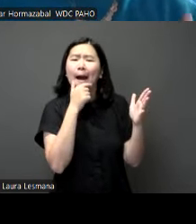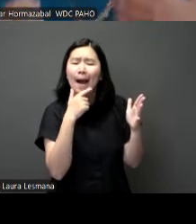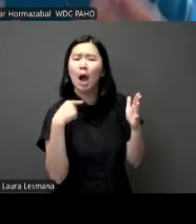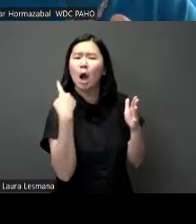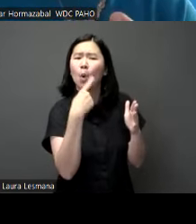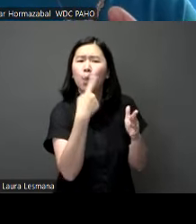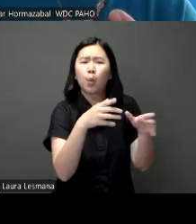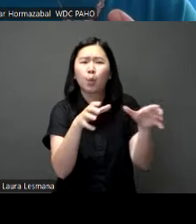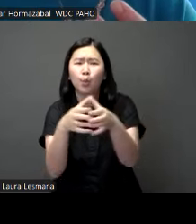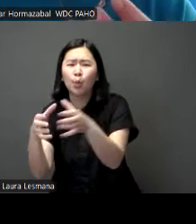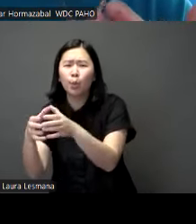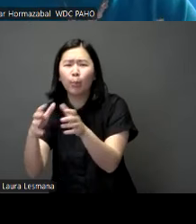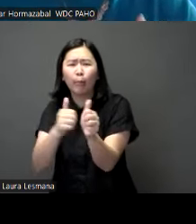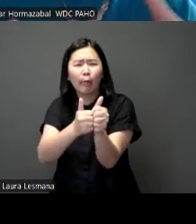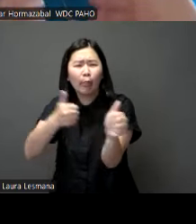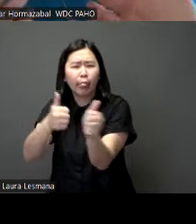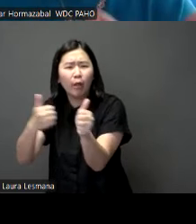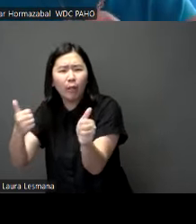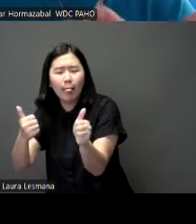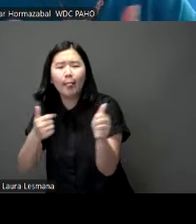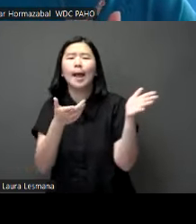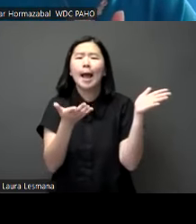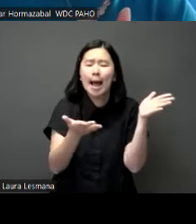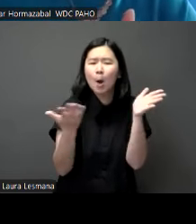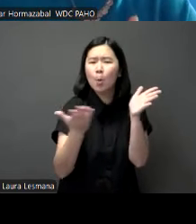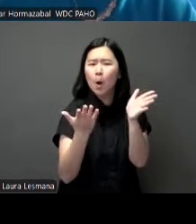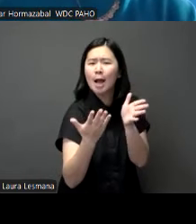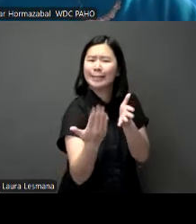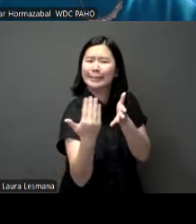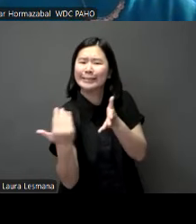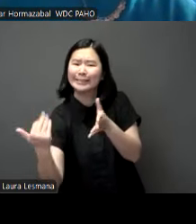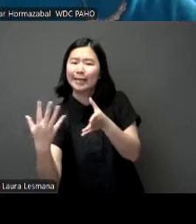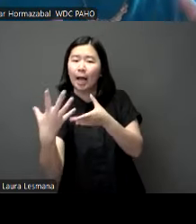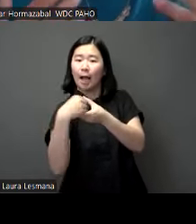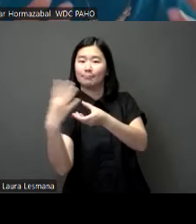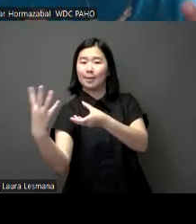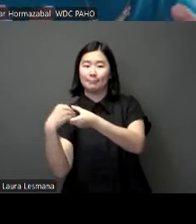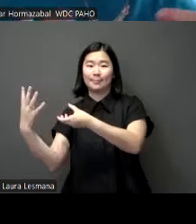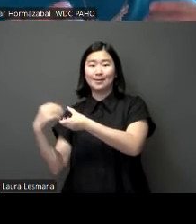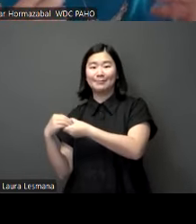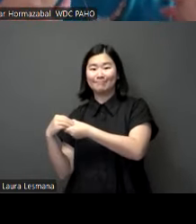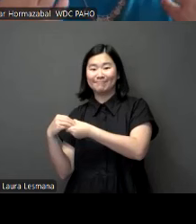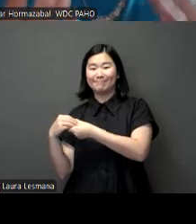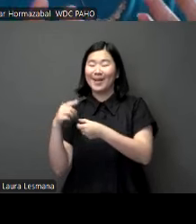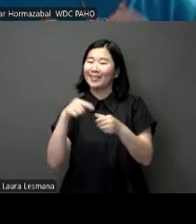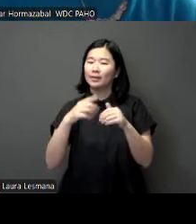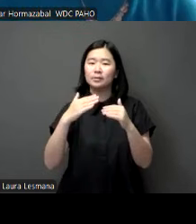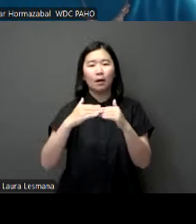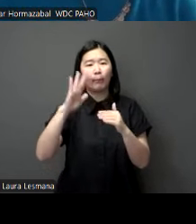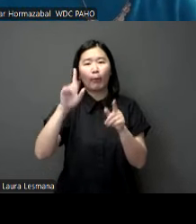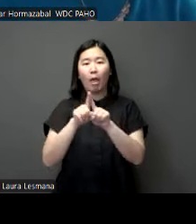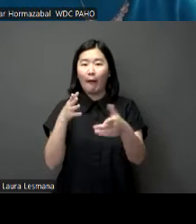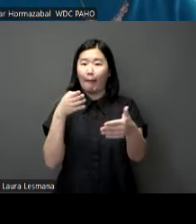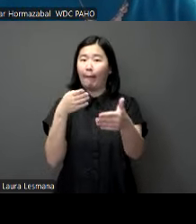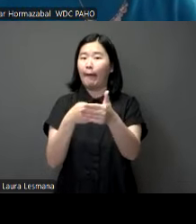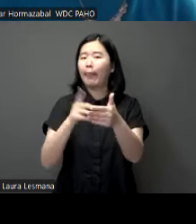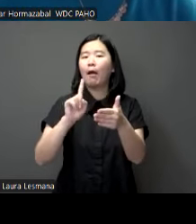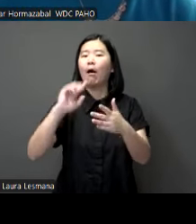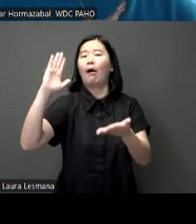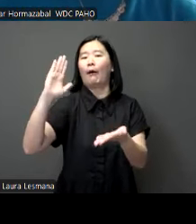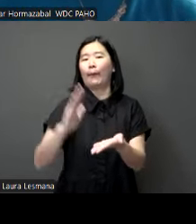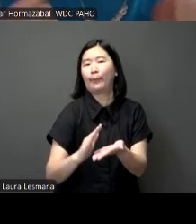program perhaps is not working the way it was intended to work. And then we go into the third phase, is